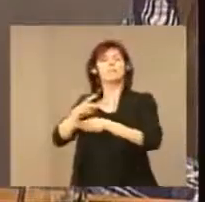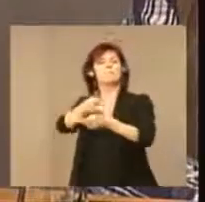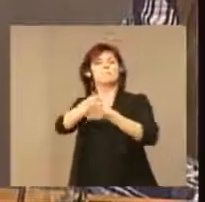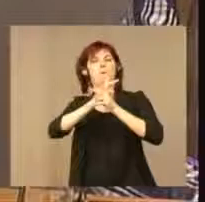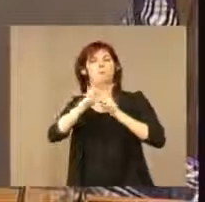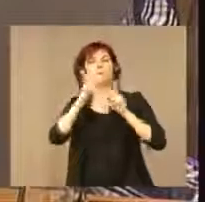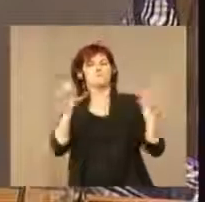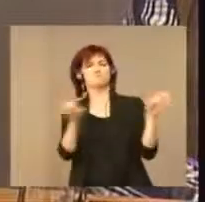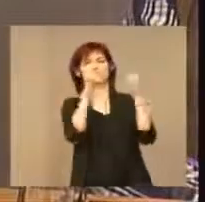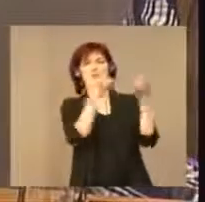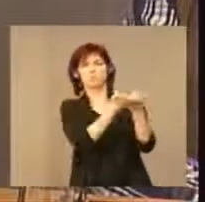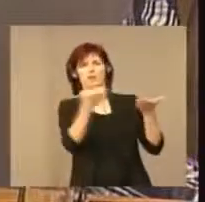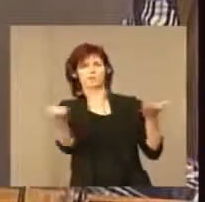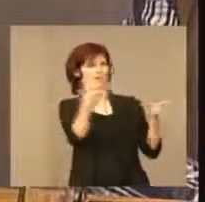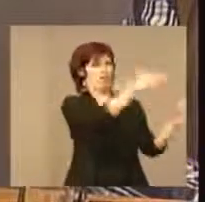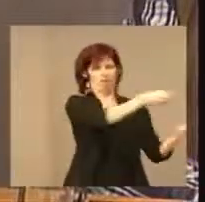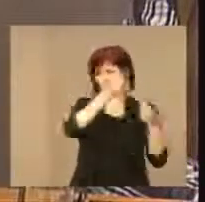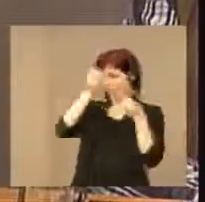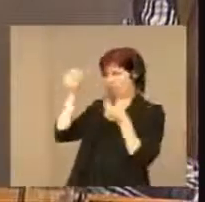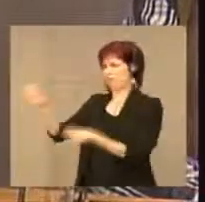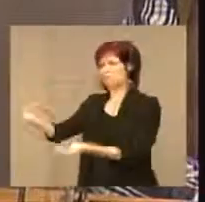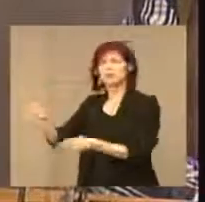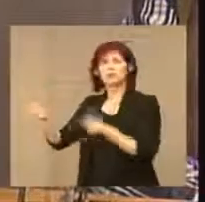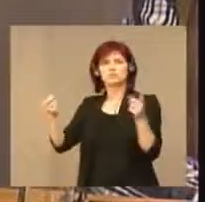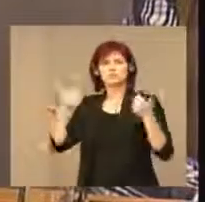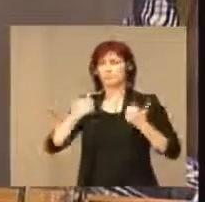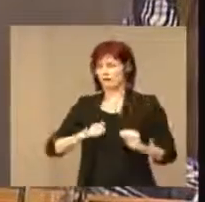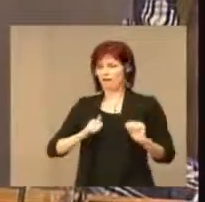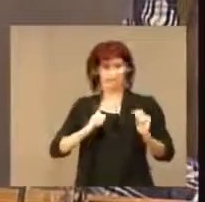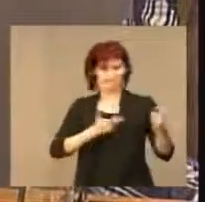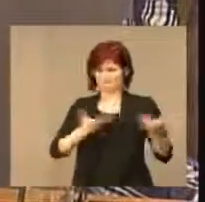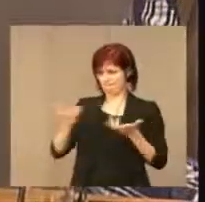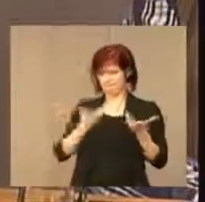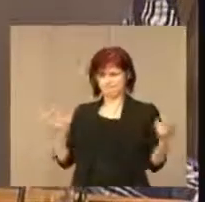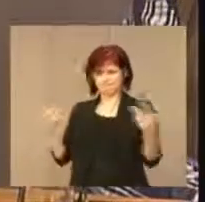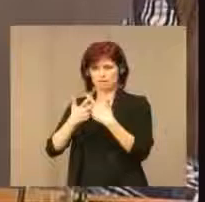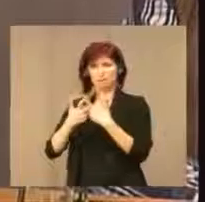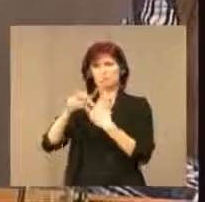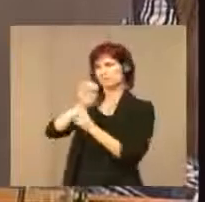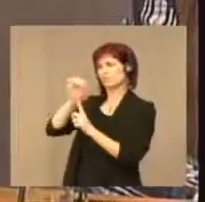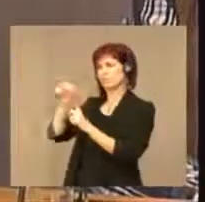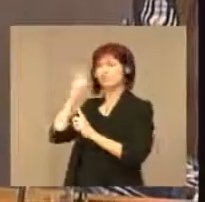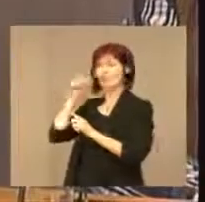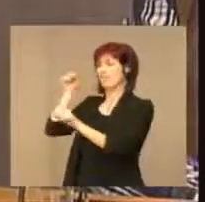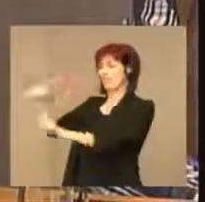so that elder could actually leave their community and go visit family and friends. And